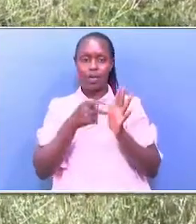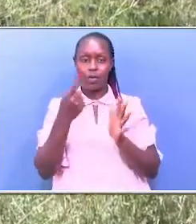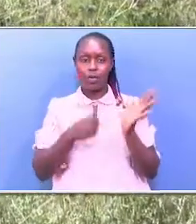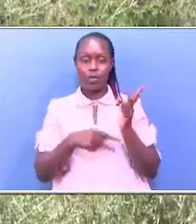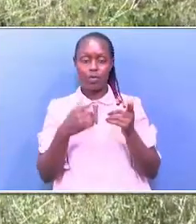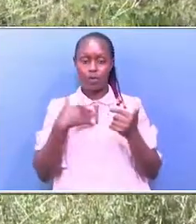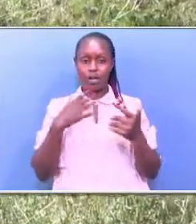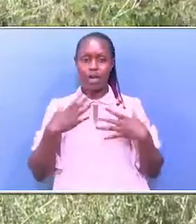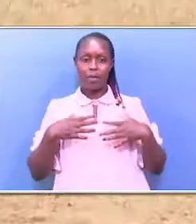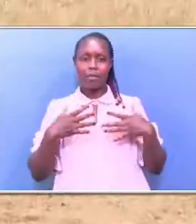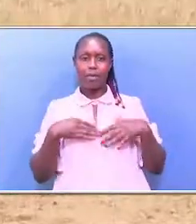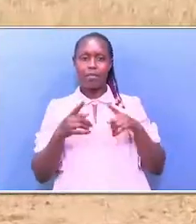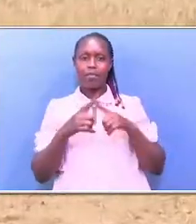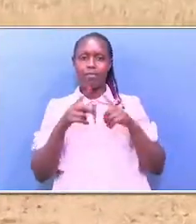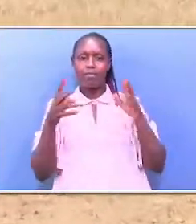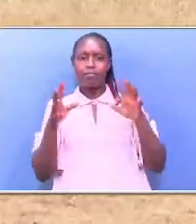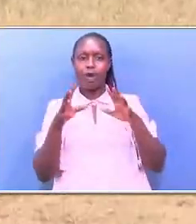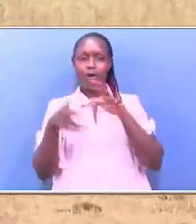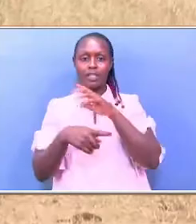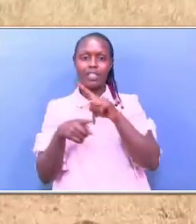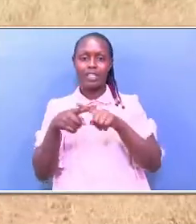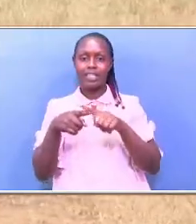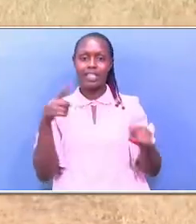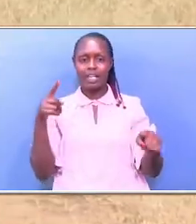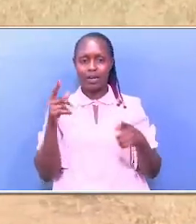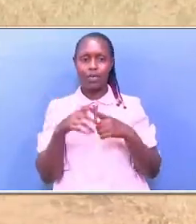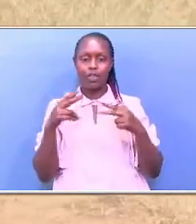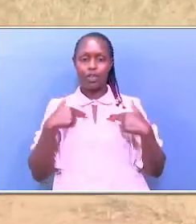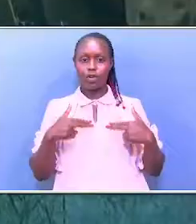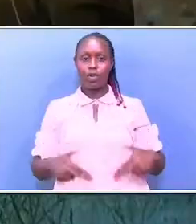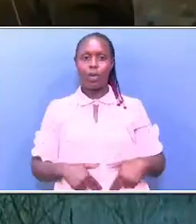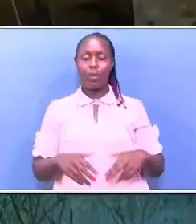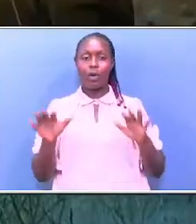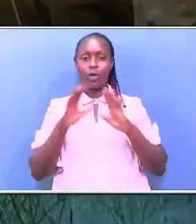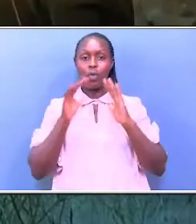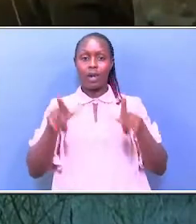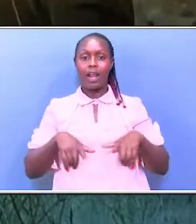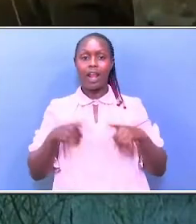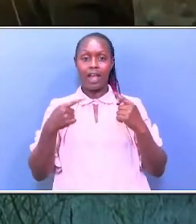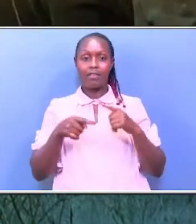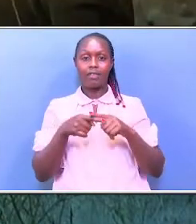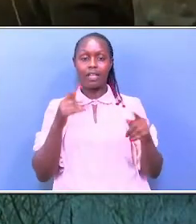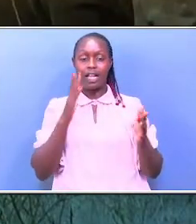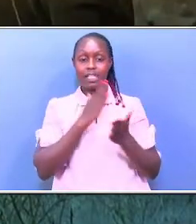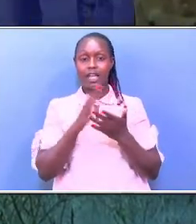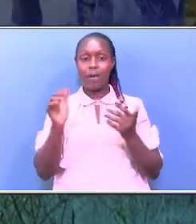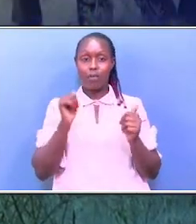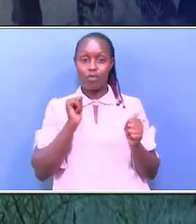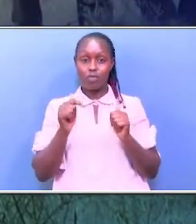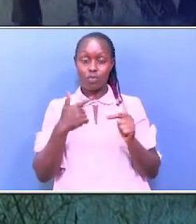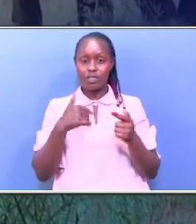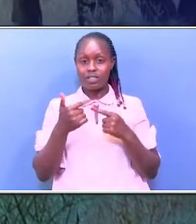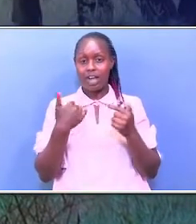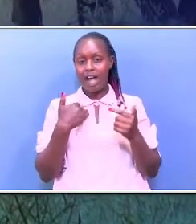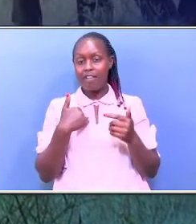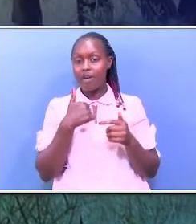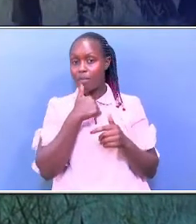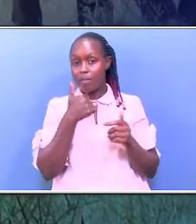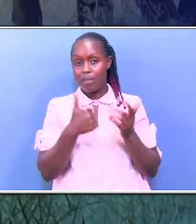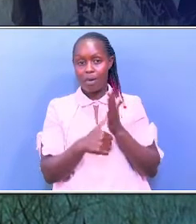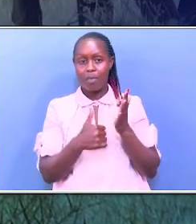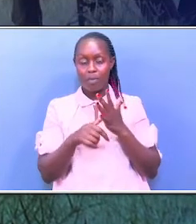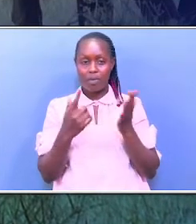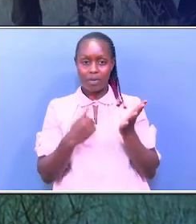poaching activities and the human-wildlife conflict. Some of the endangered species include black